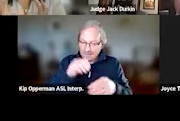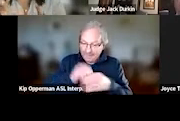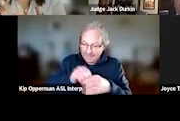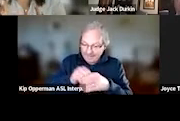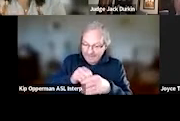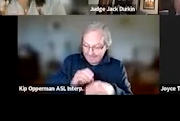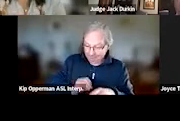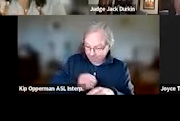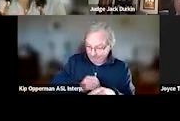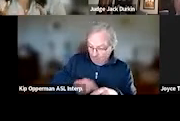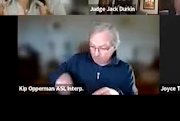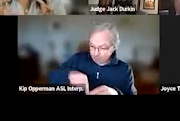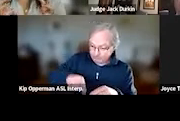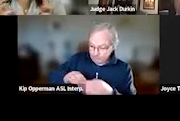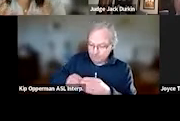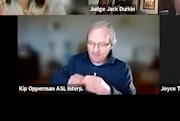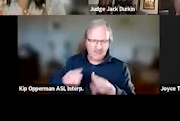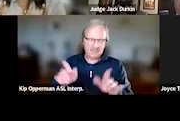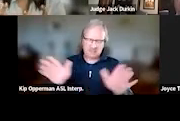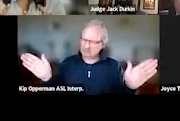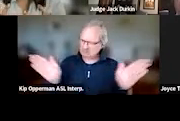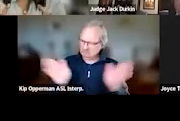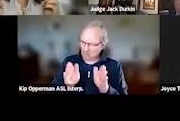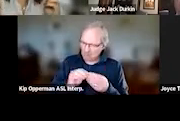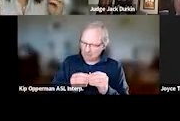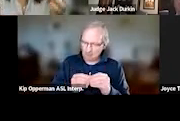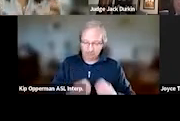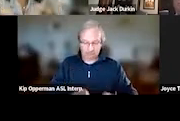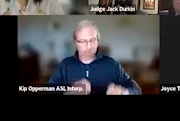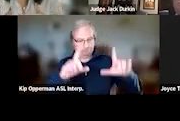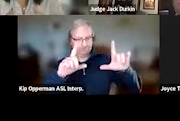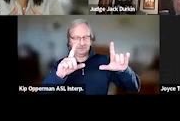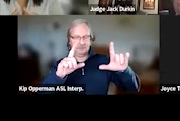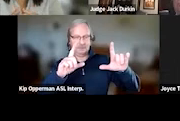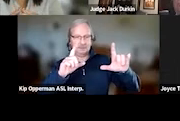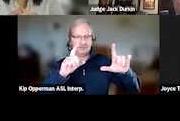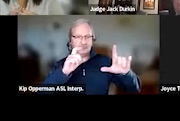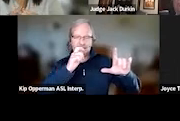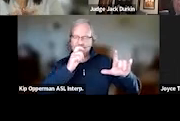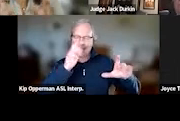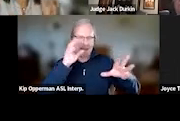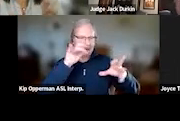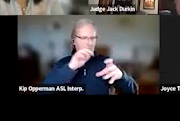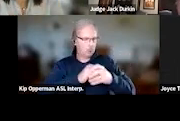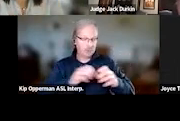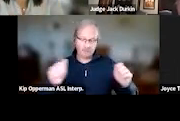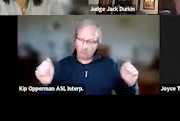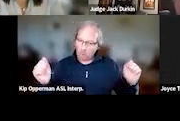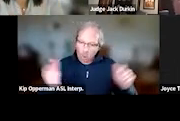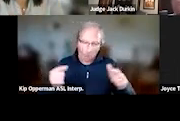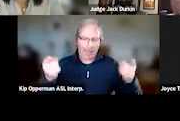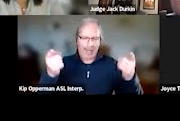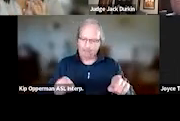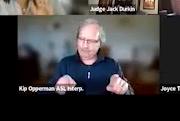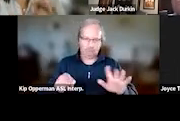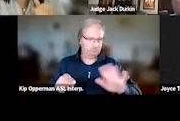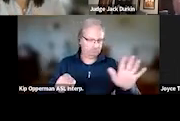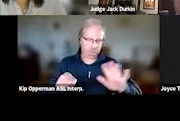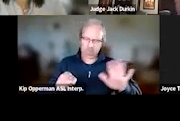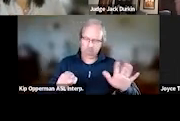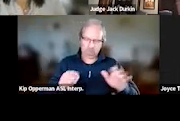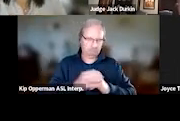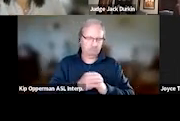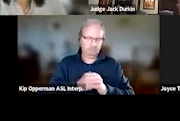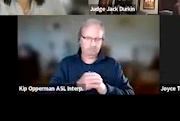again, this is just a snapshot of a screenshot. So it's not at all inclusive of what's going on. It's not at all inclusive of what's